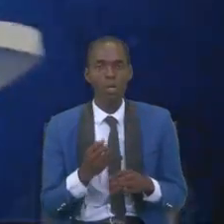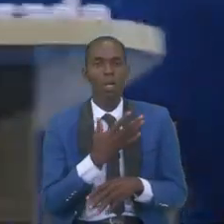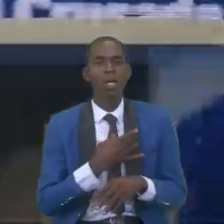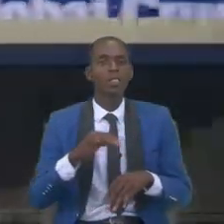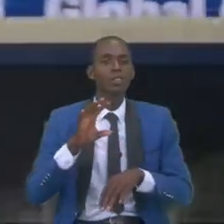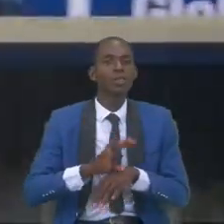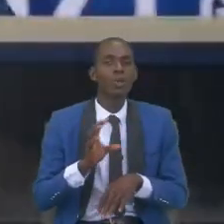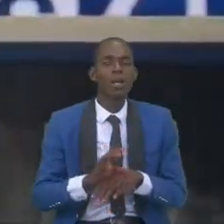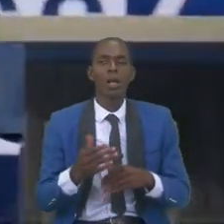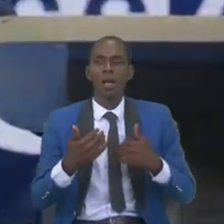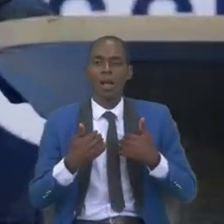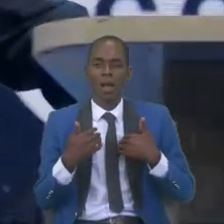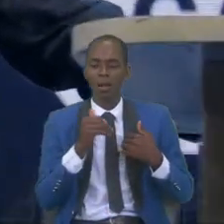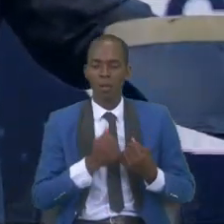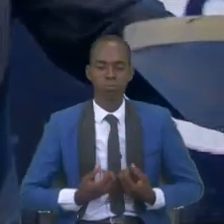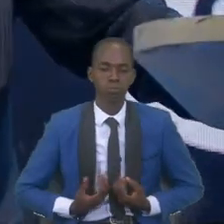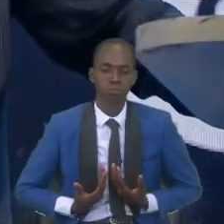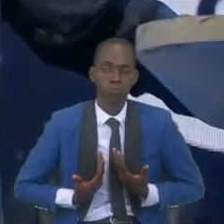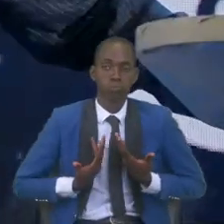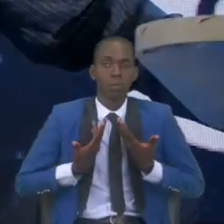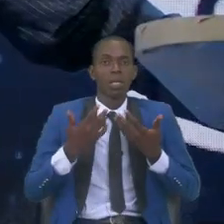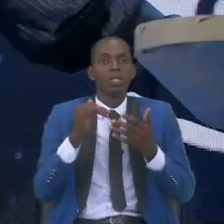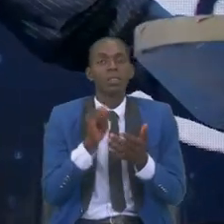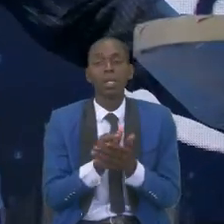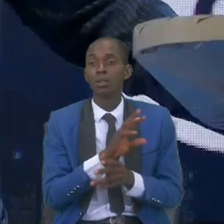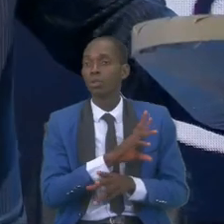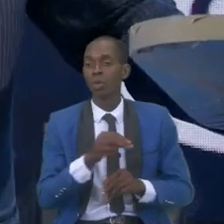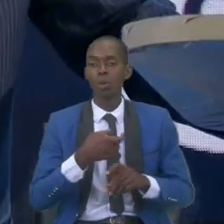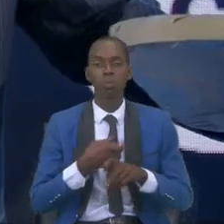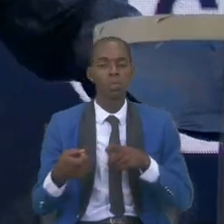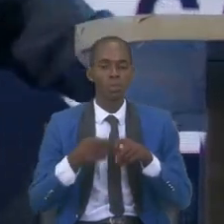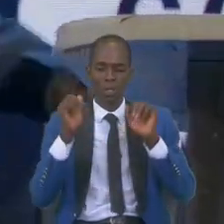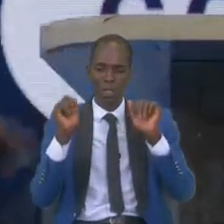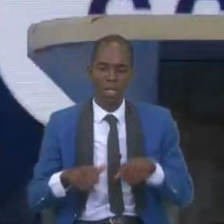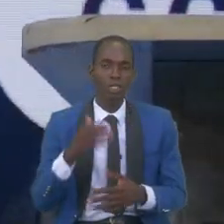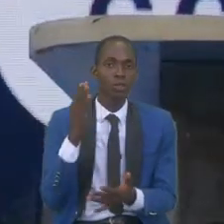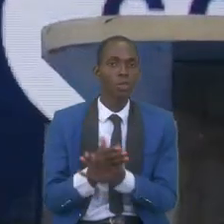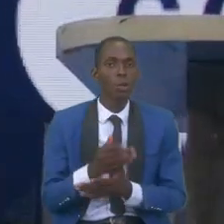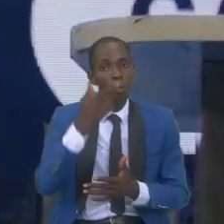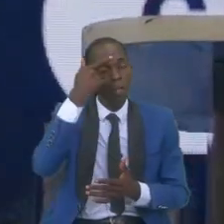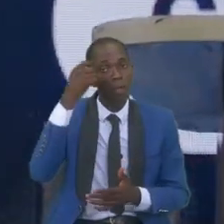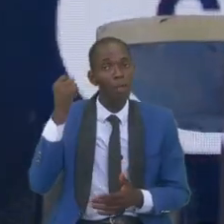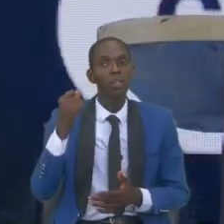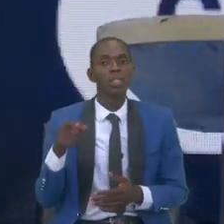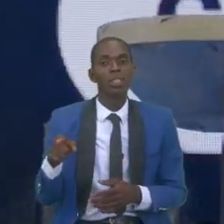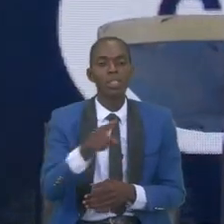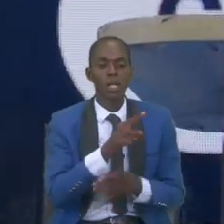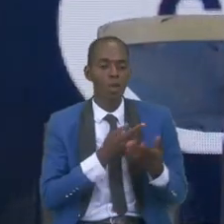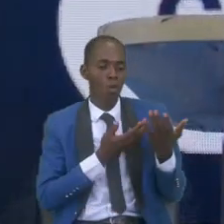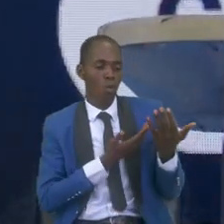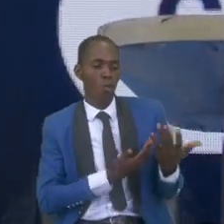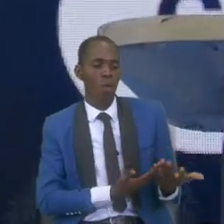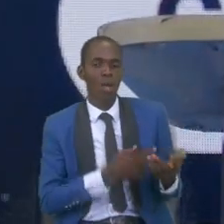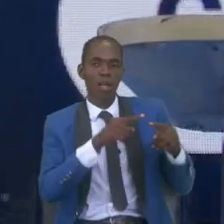a drive that no persecution could stop, because they waited and they received